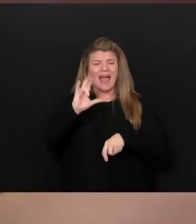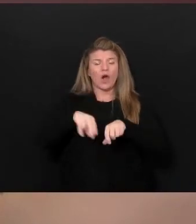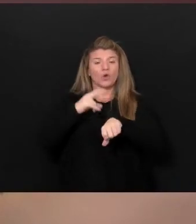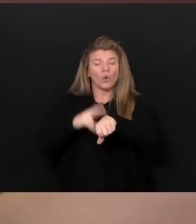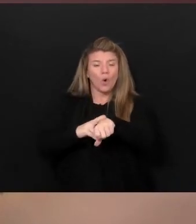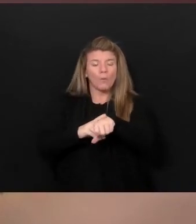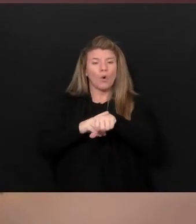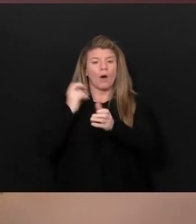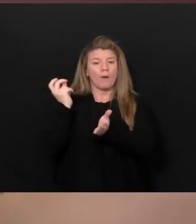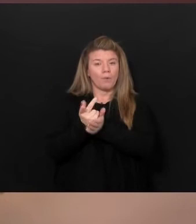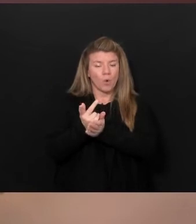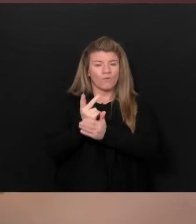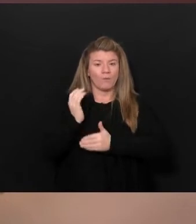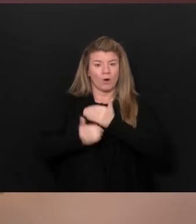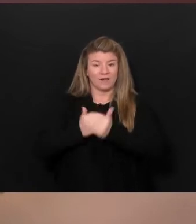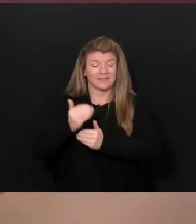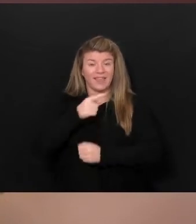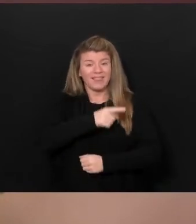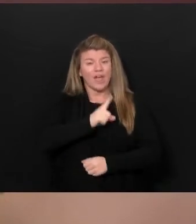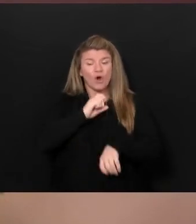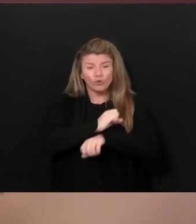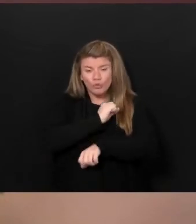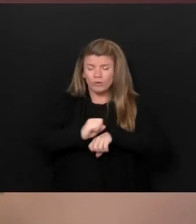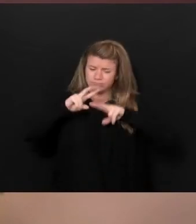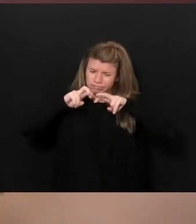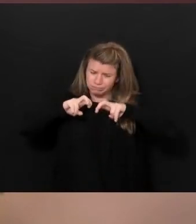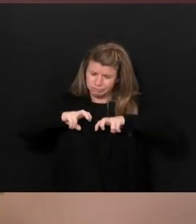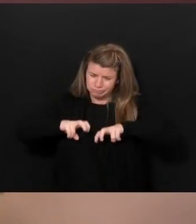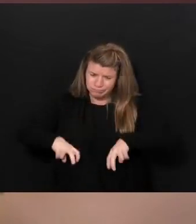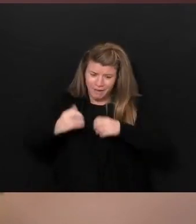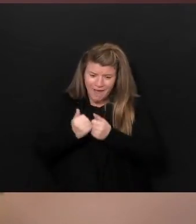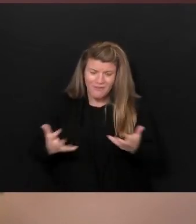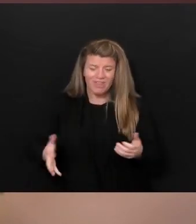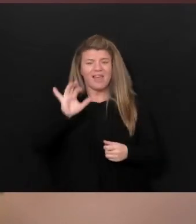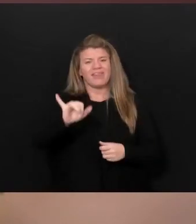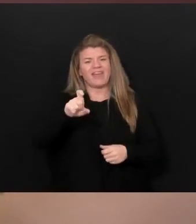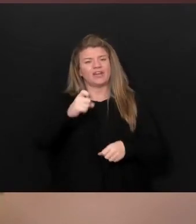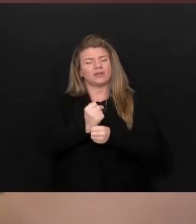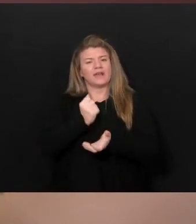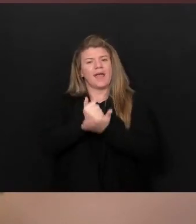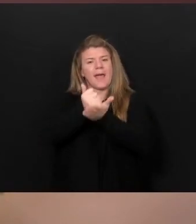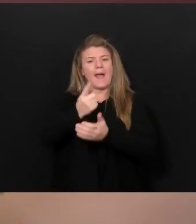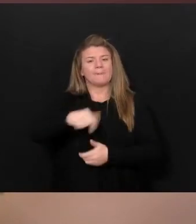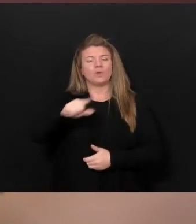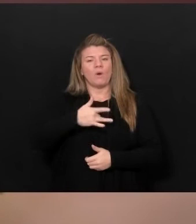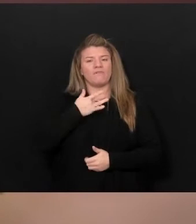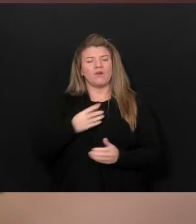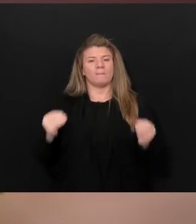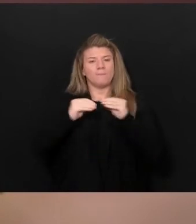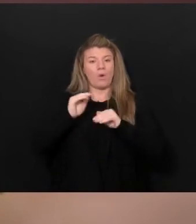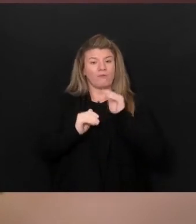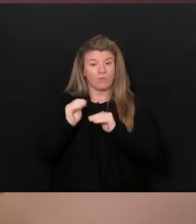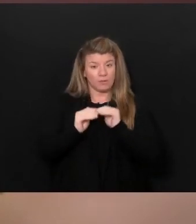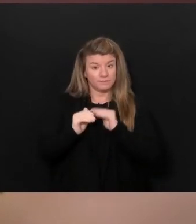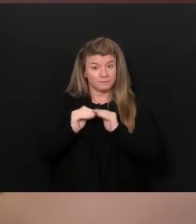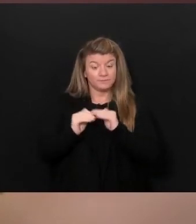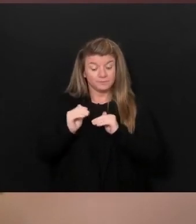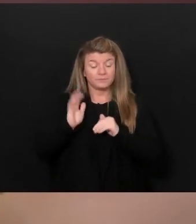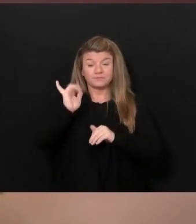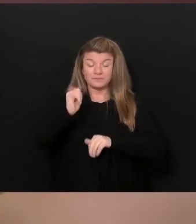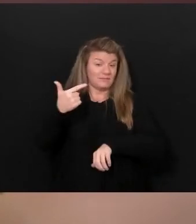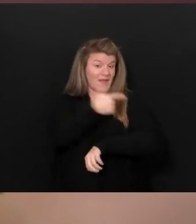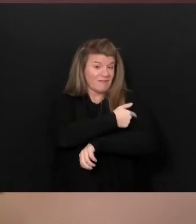approval process. So they're being very, very thorough. And that should reassure each West Virginian and each American. The